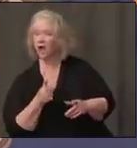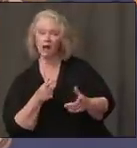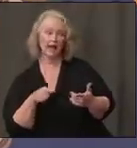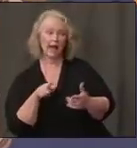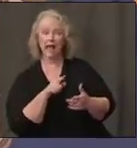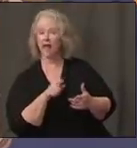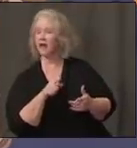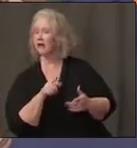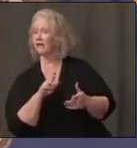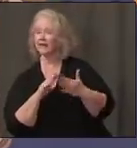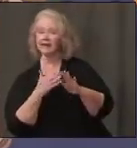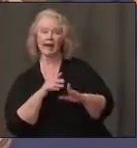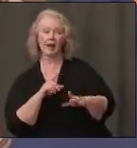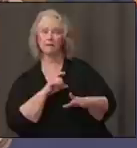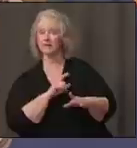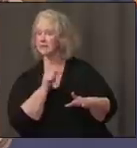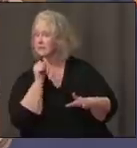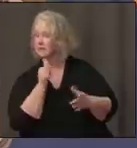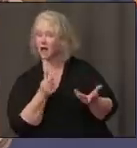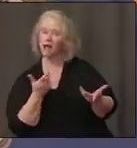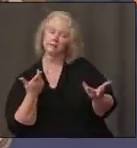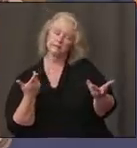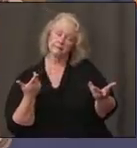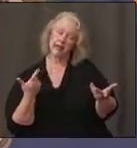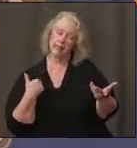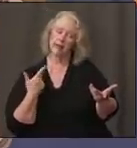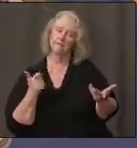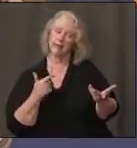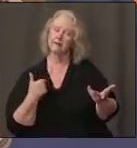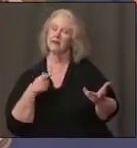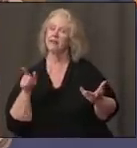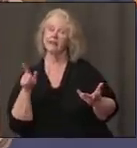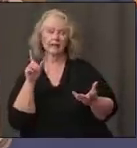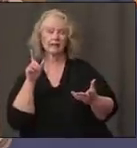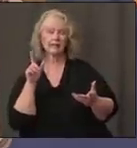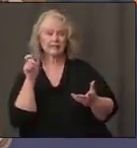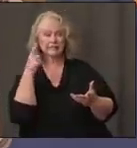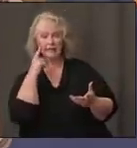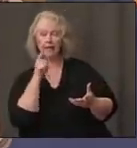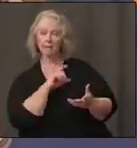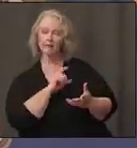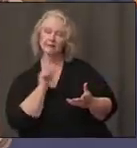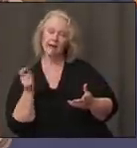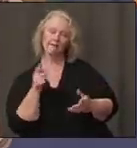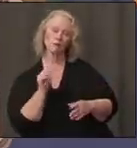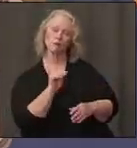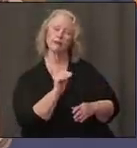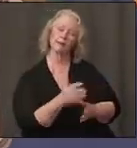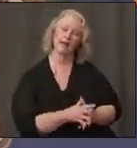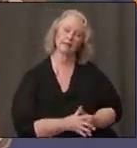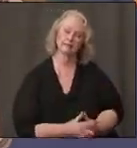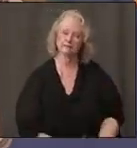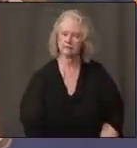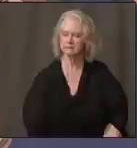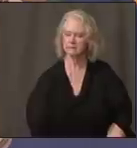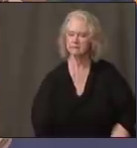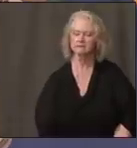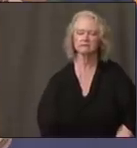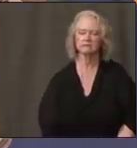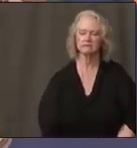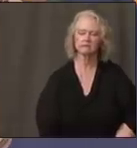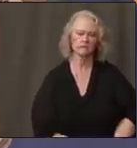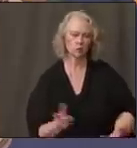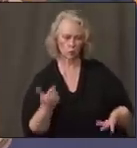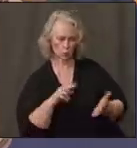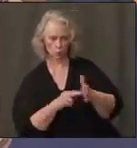in helping out, we'd get state authorities to give a friendly reminder that this is contrary to our laws. So what state authorities are we talking about